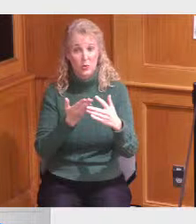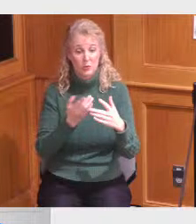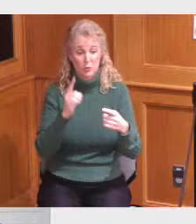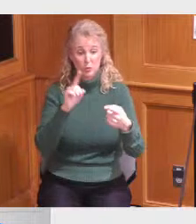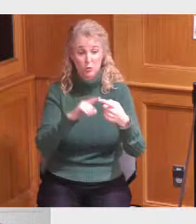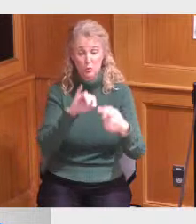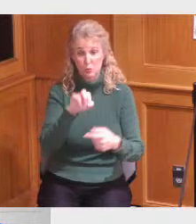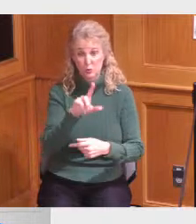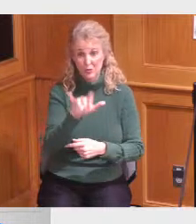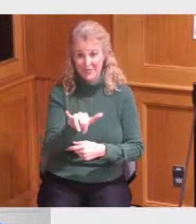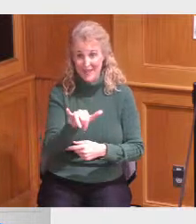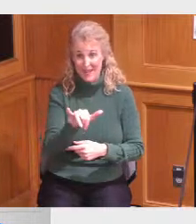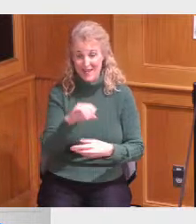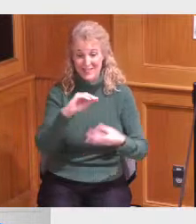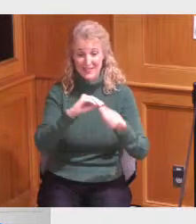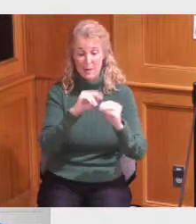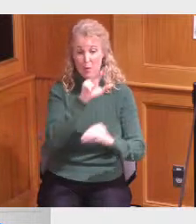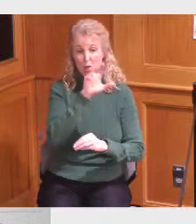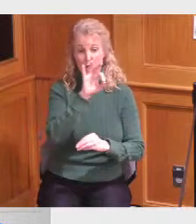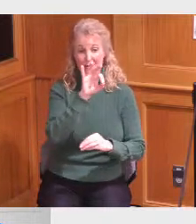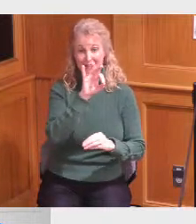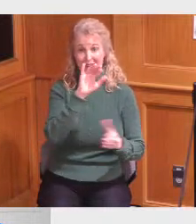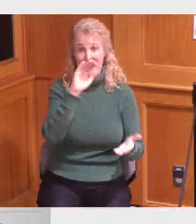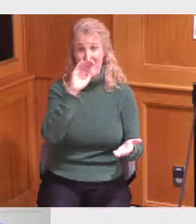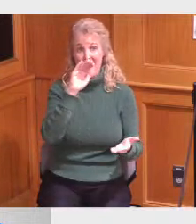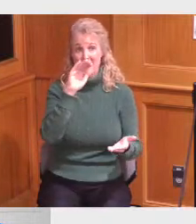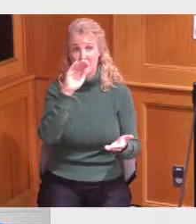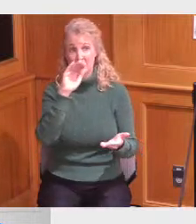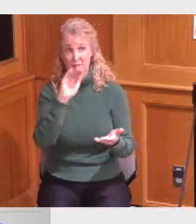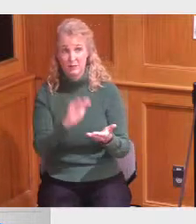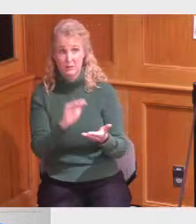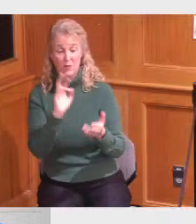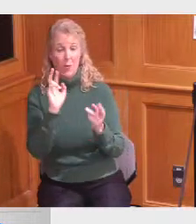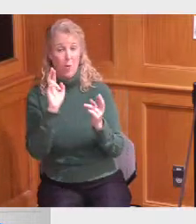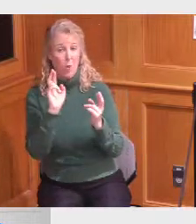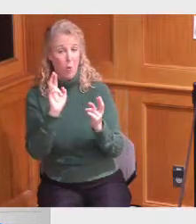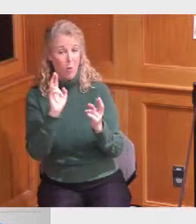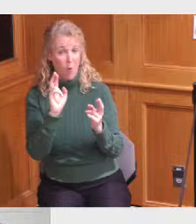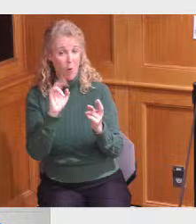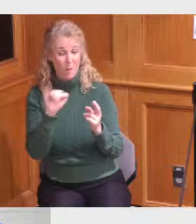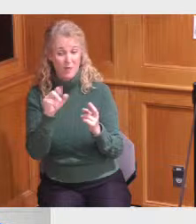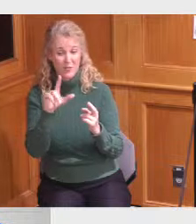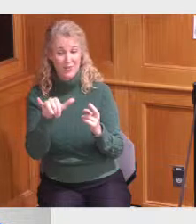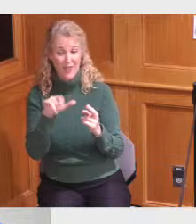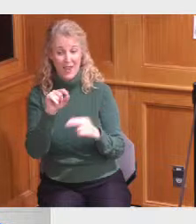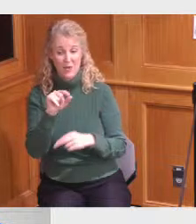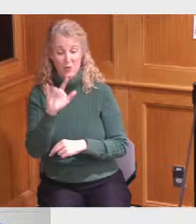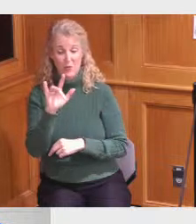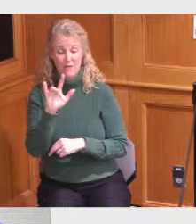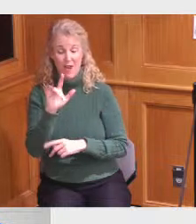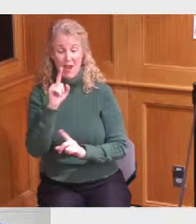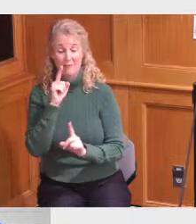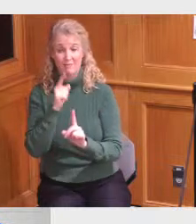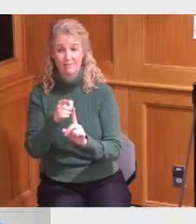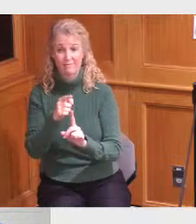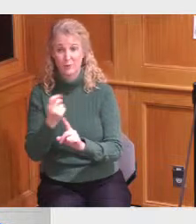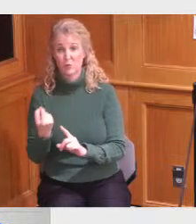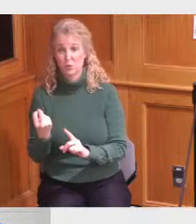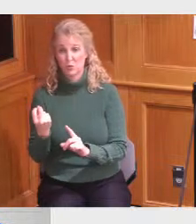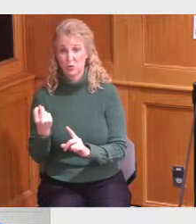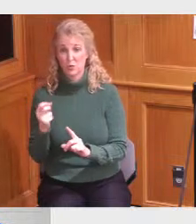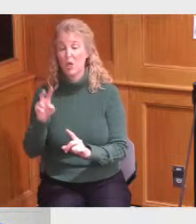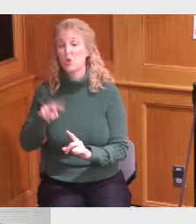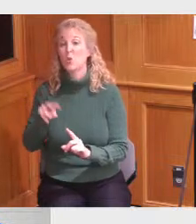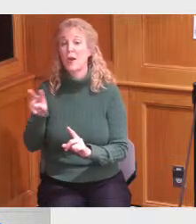employees starting, that number is trending down, and we are hopeful that by July of 2025, we can get down to